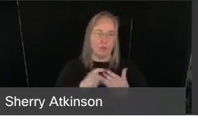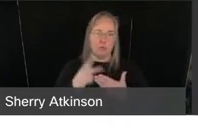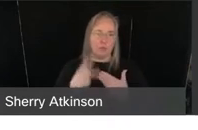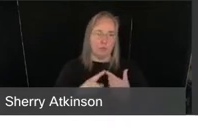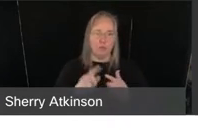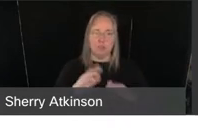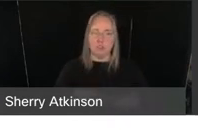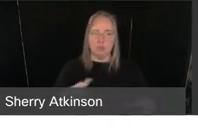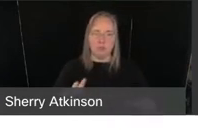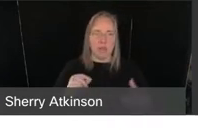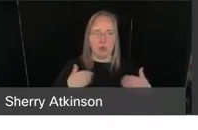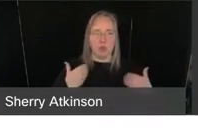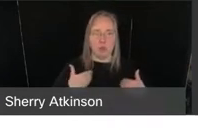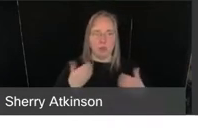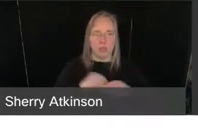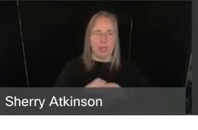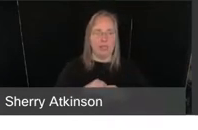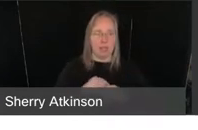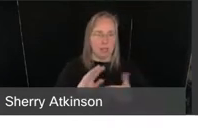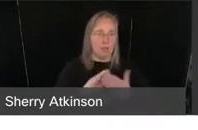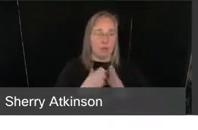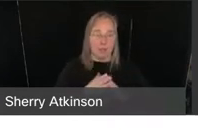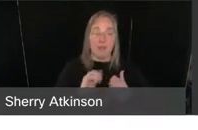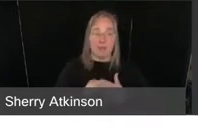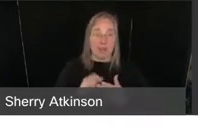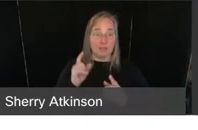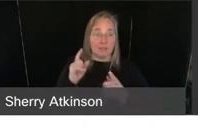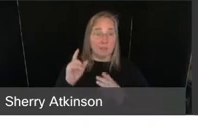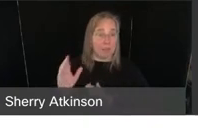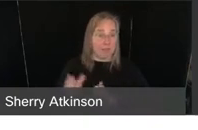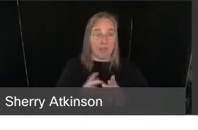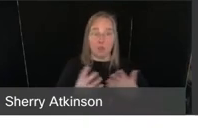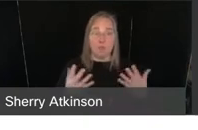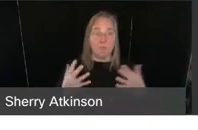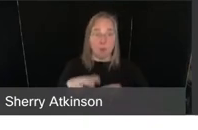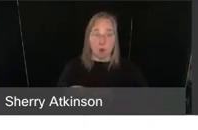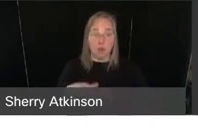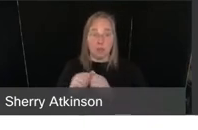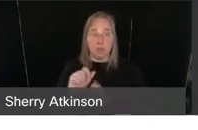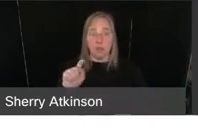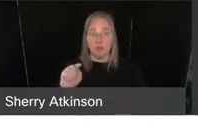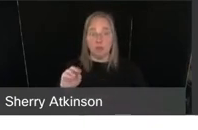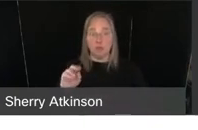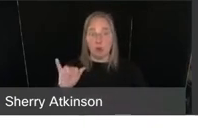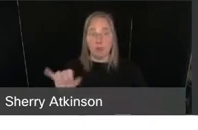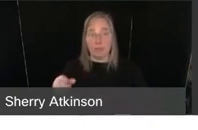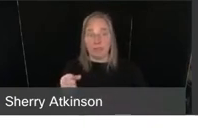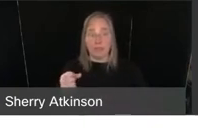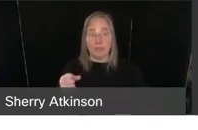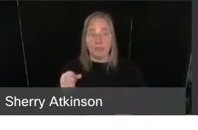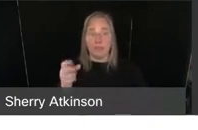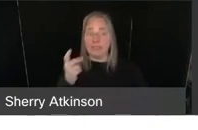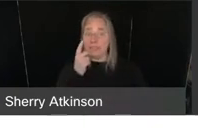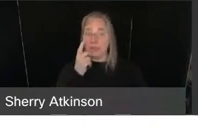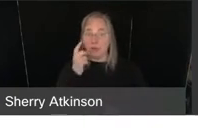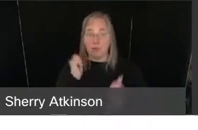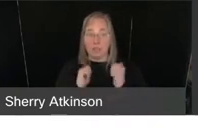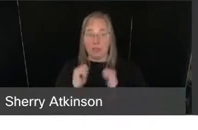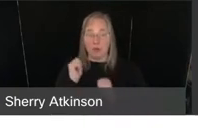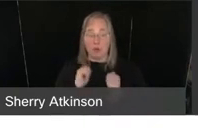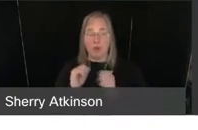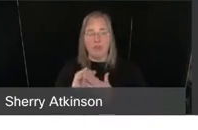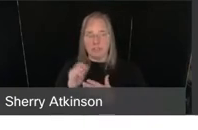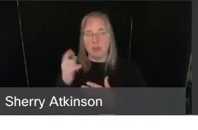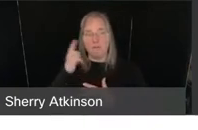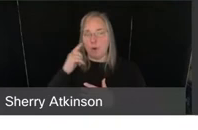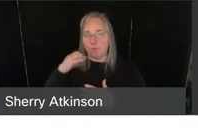in the community. It is intending to merge with Toby's Dinner Theater, which is a for-profit entity. Those two entities